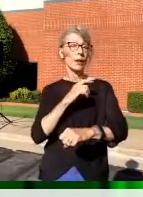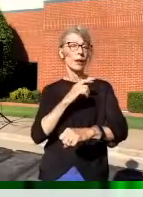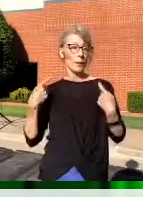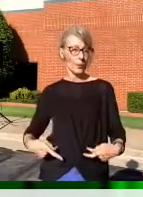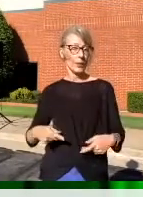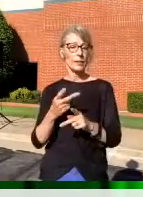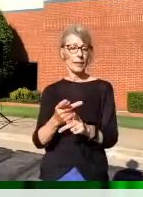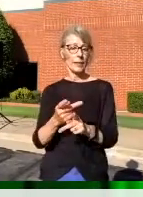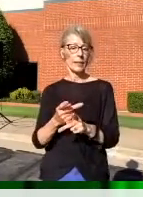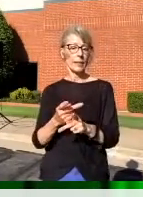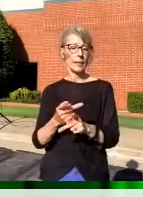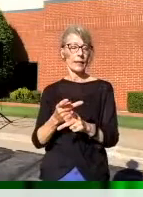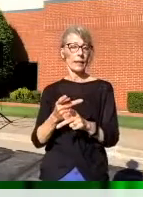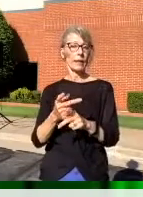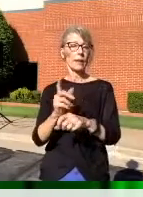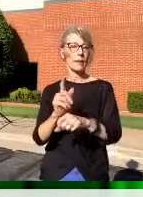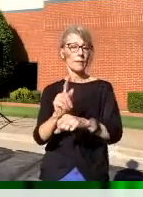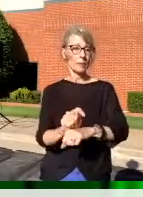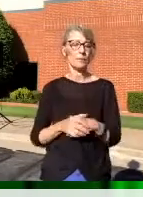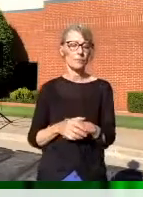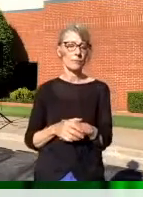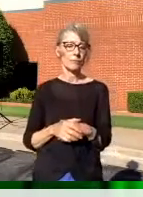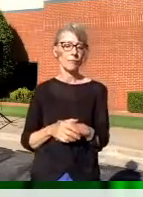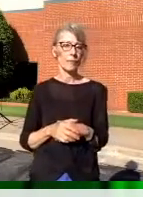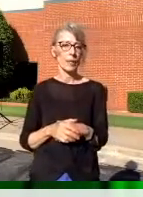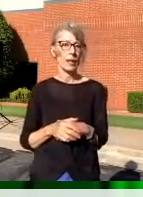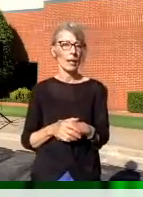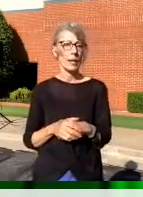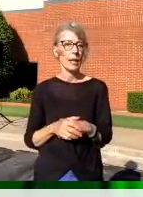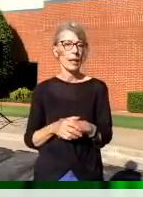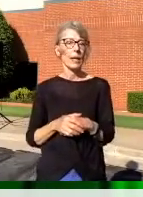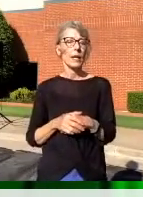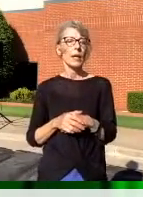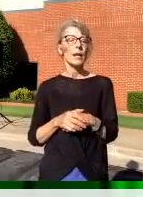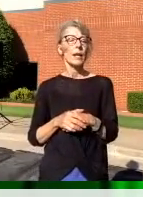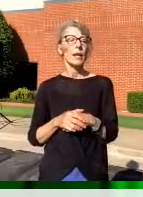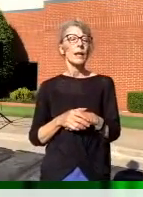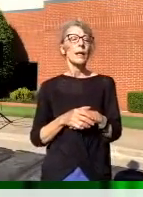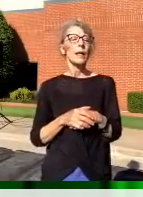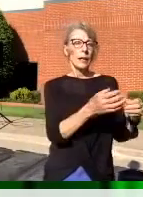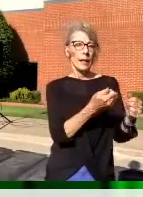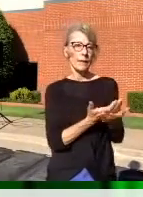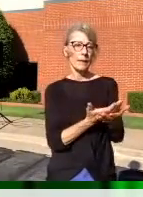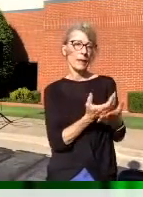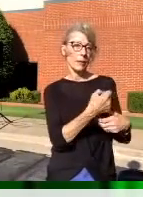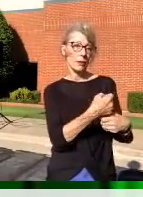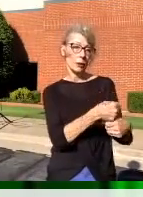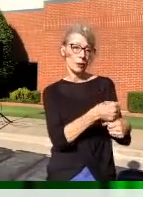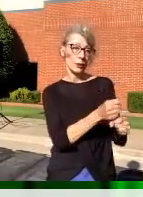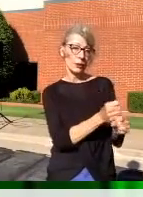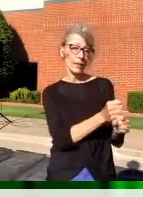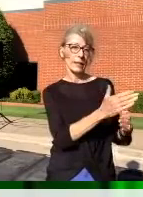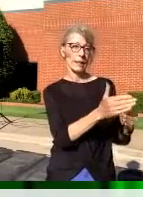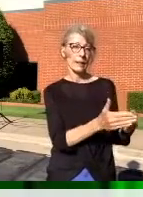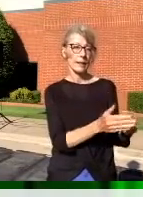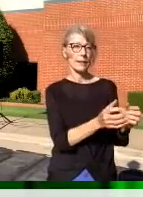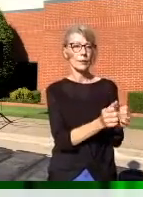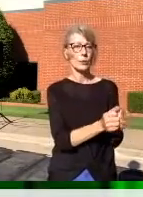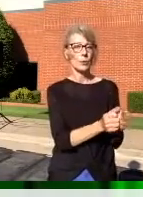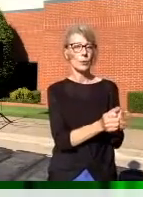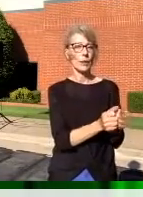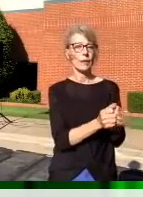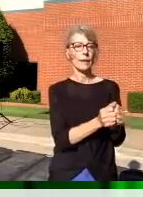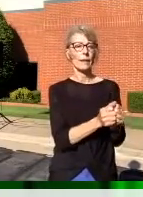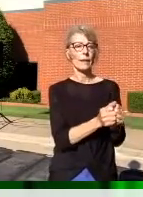temple. And then finally, I'll say this. Creation ends with Sabbath. The creation of the temple also ends